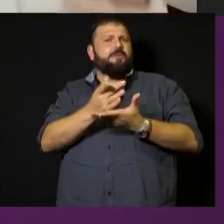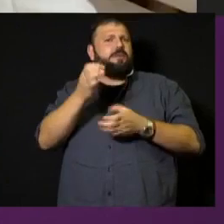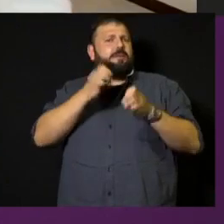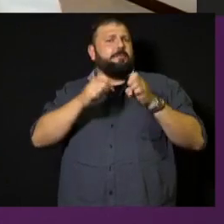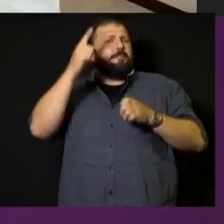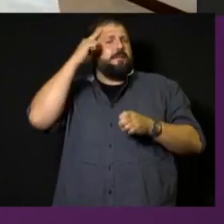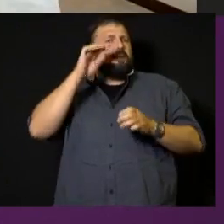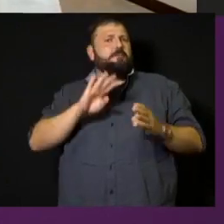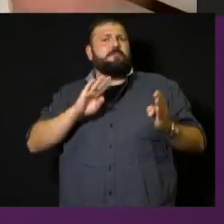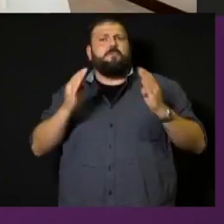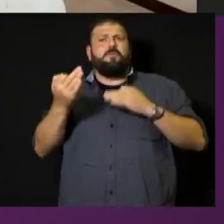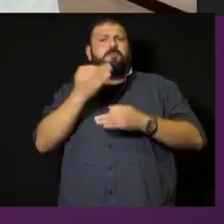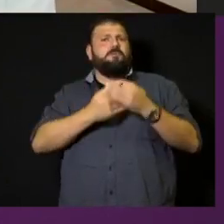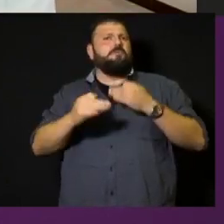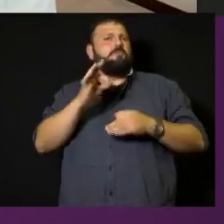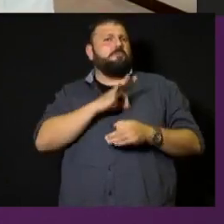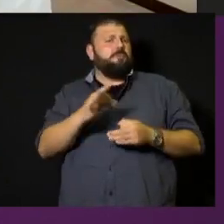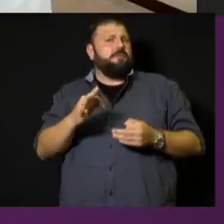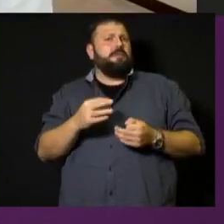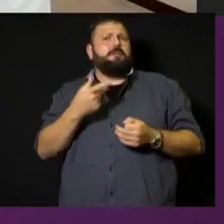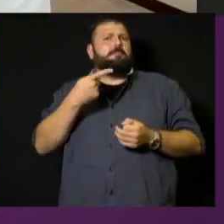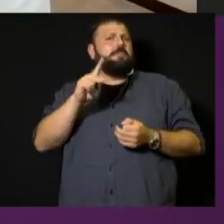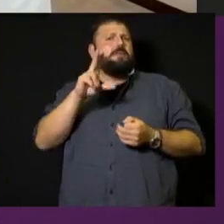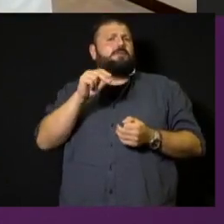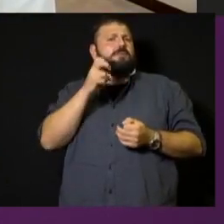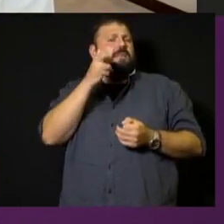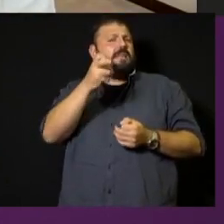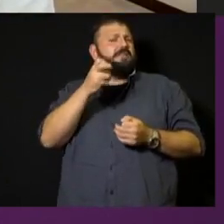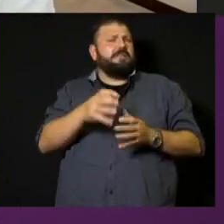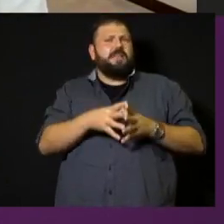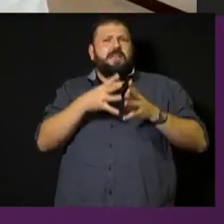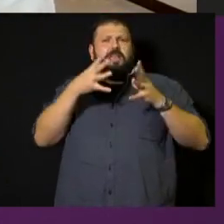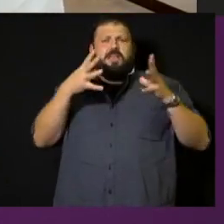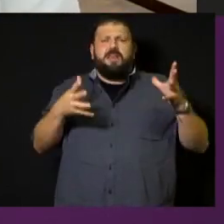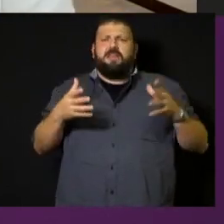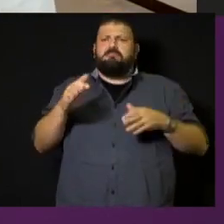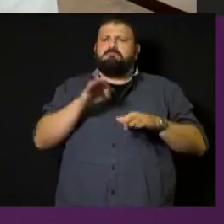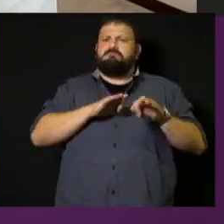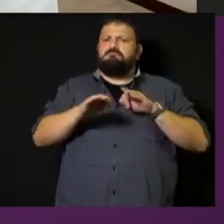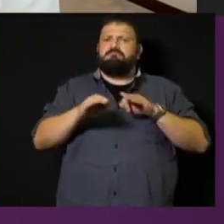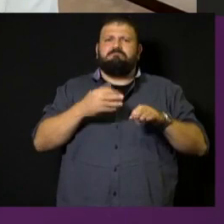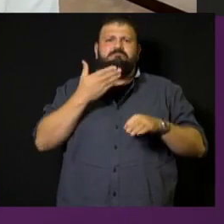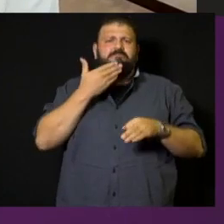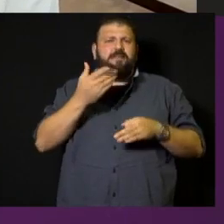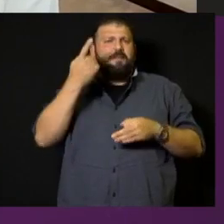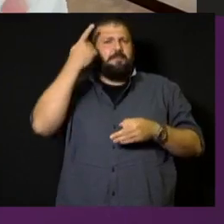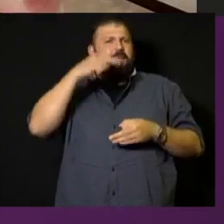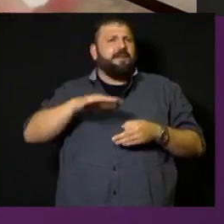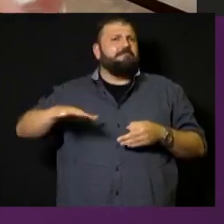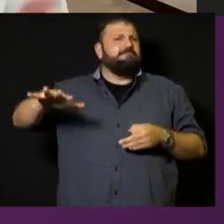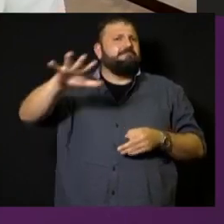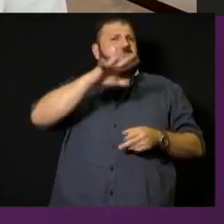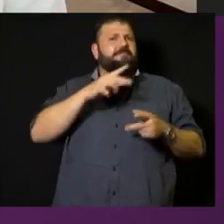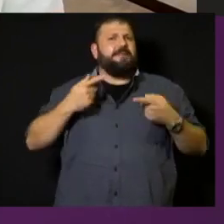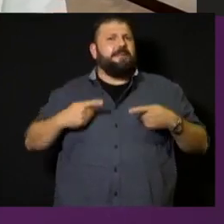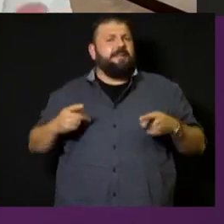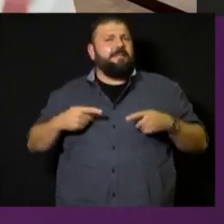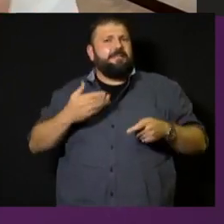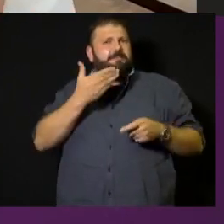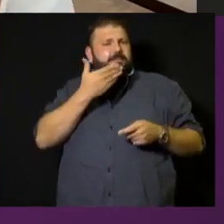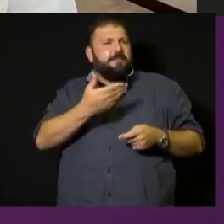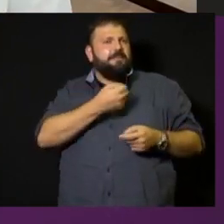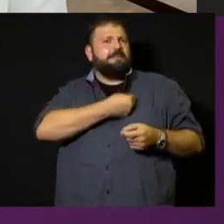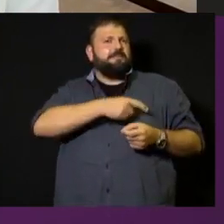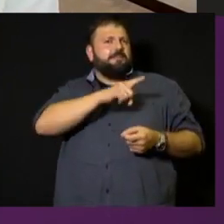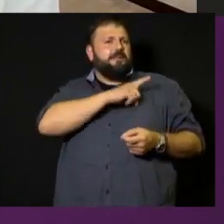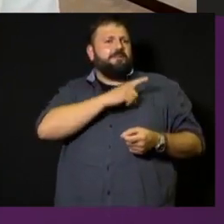is opportunities with us, no matter if it's only a great company, but it's thinking in the